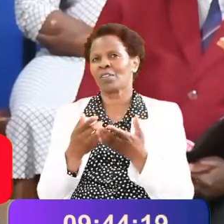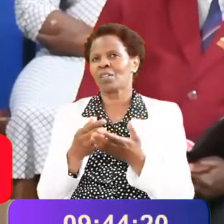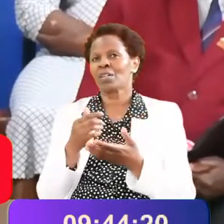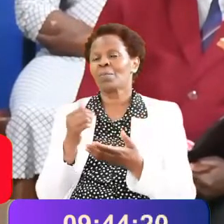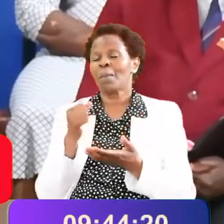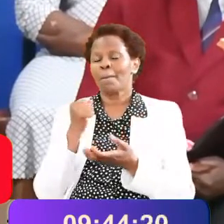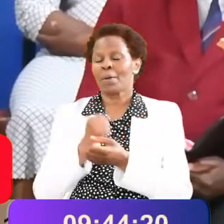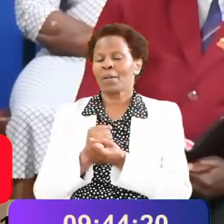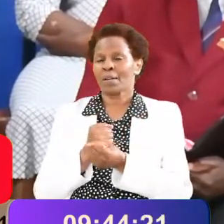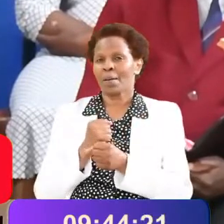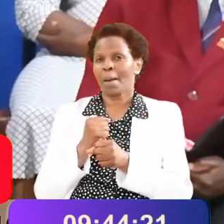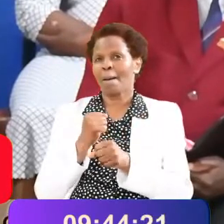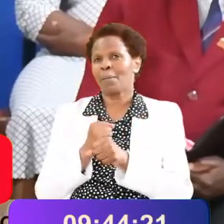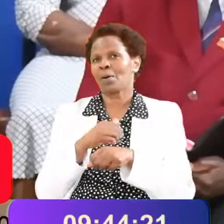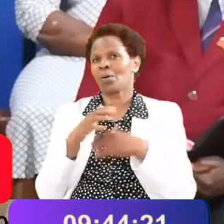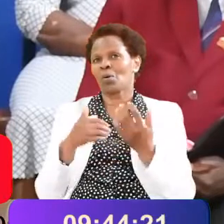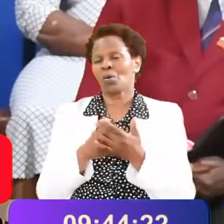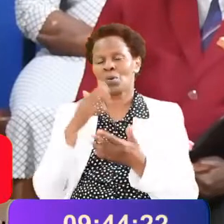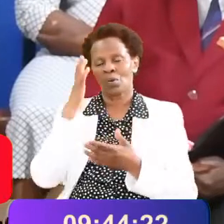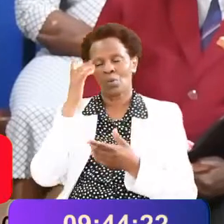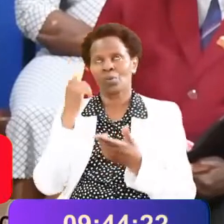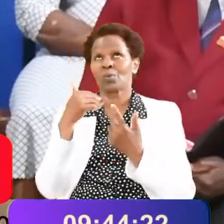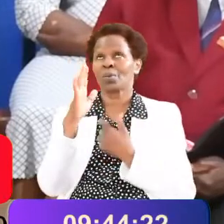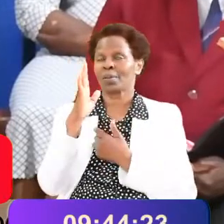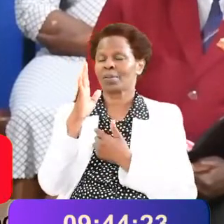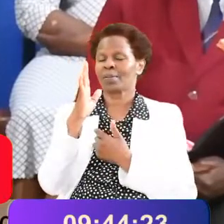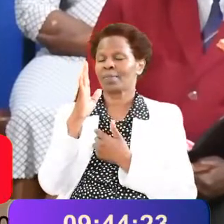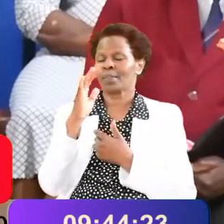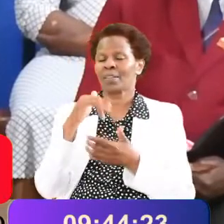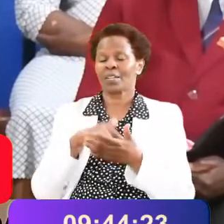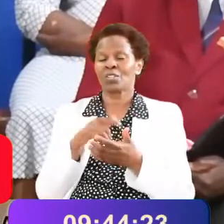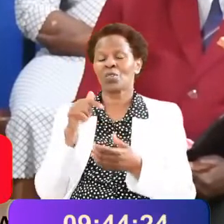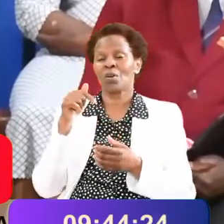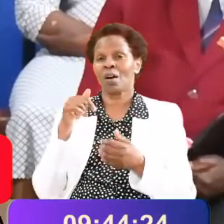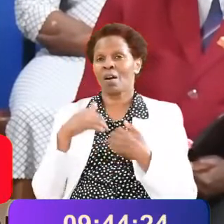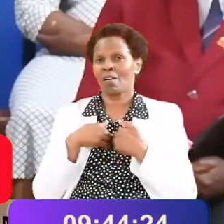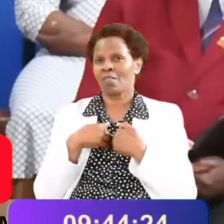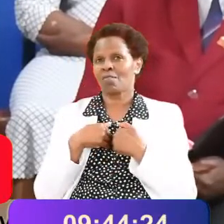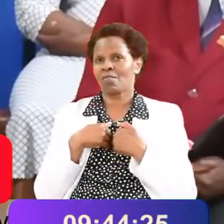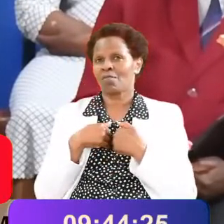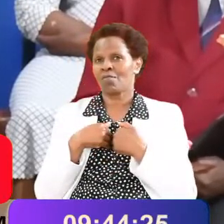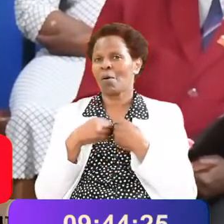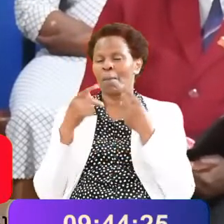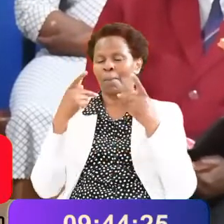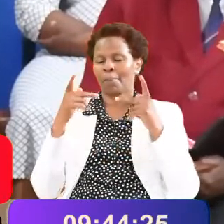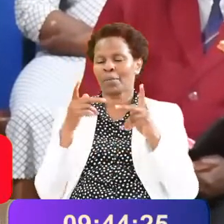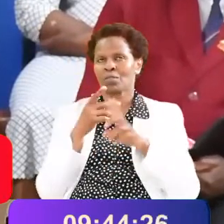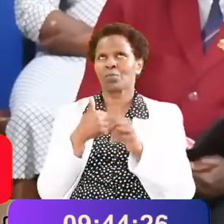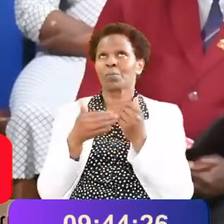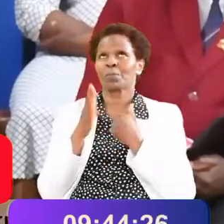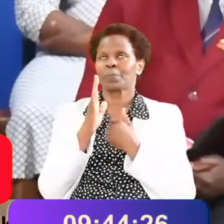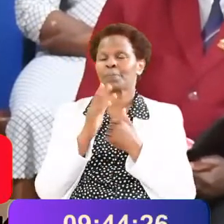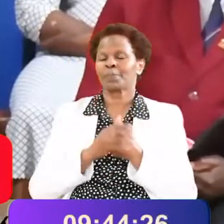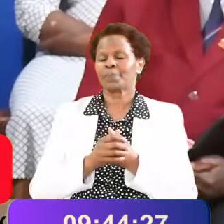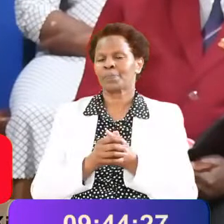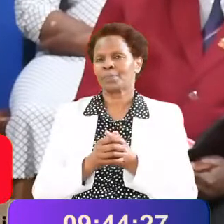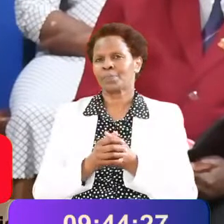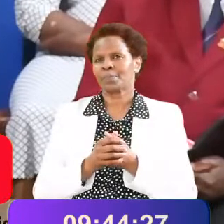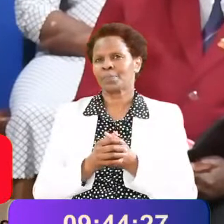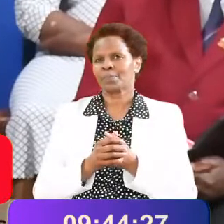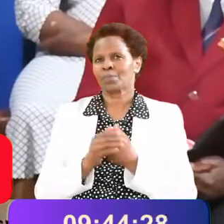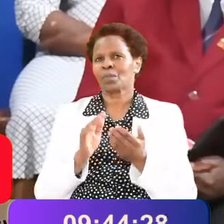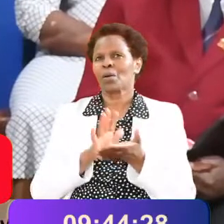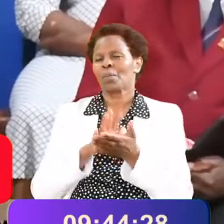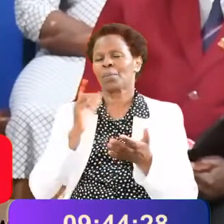known to God, so that now you can have the peace that surpasses human understanding. Praise the